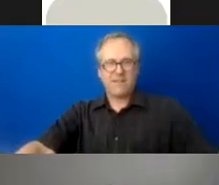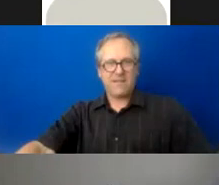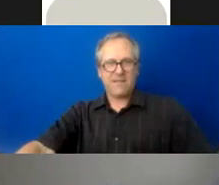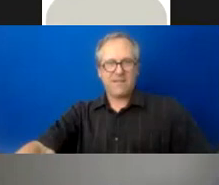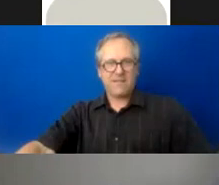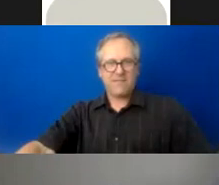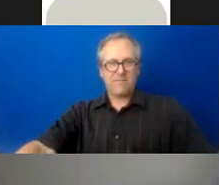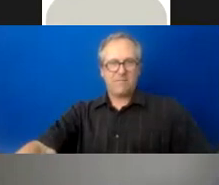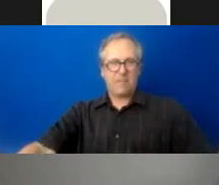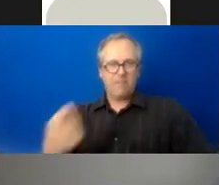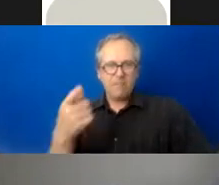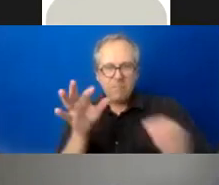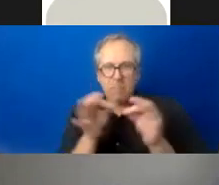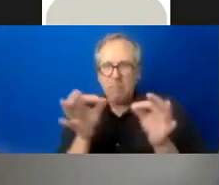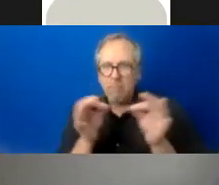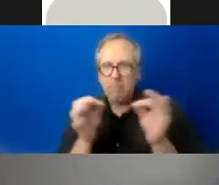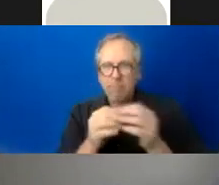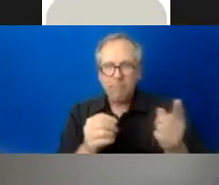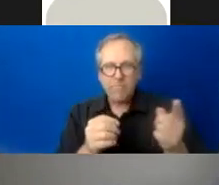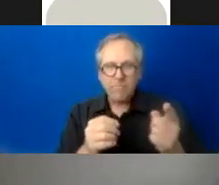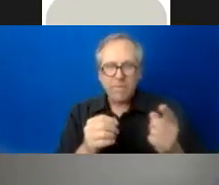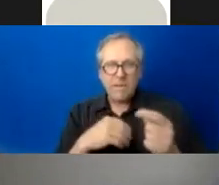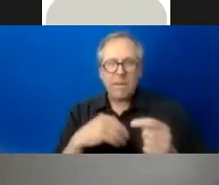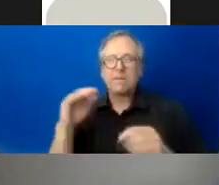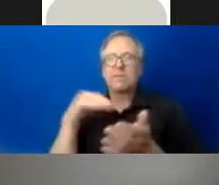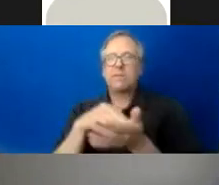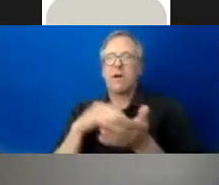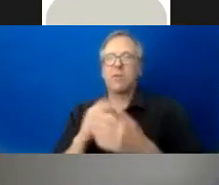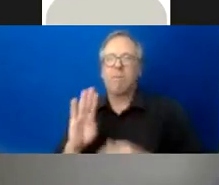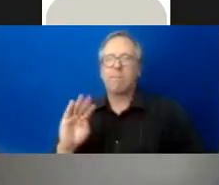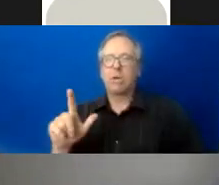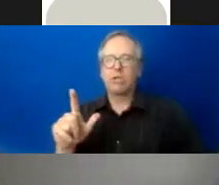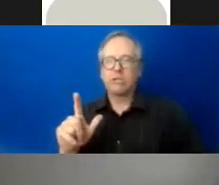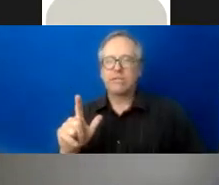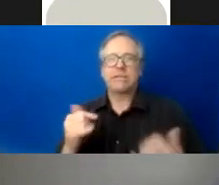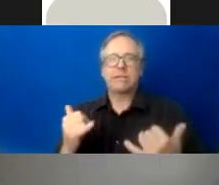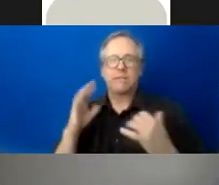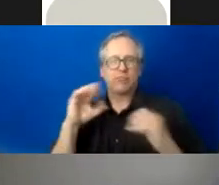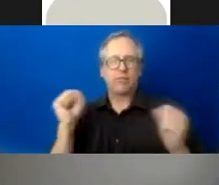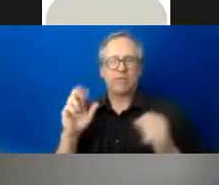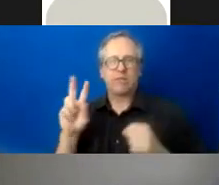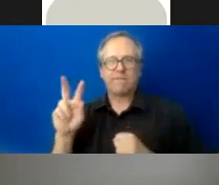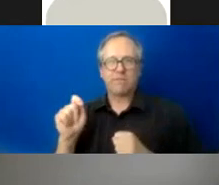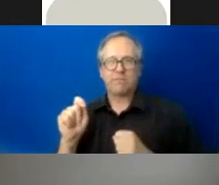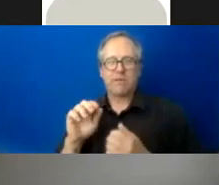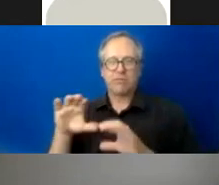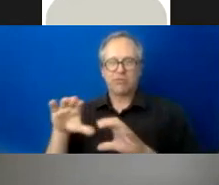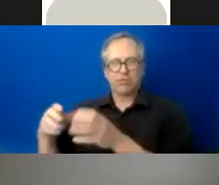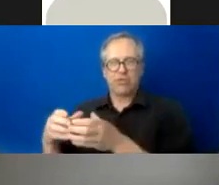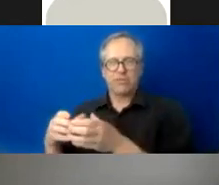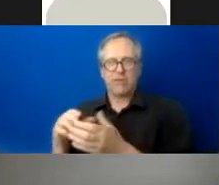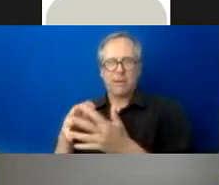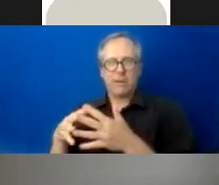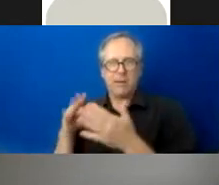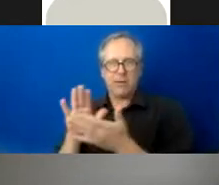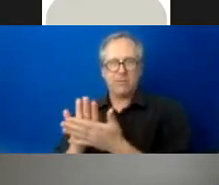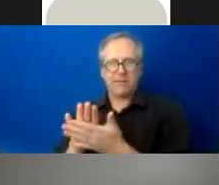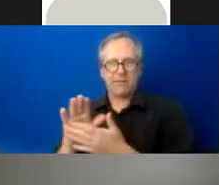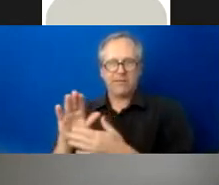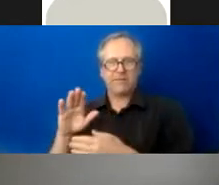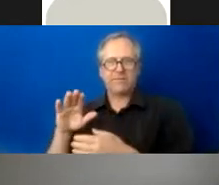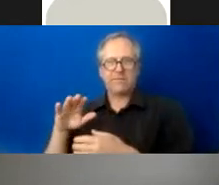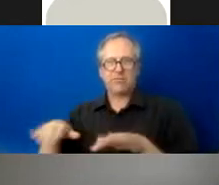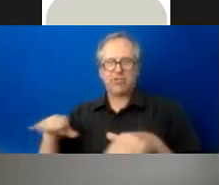Hi there, I'm Becca Bell. I'm a pediatrician in Burlington and the current president of the Vermont chapter of the American Academy of